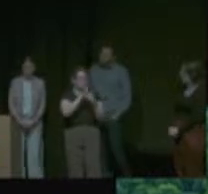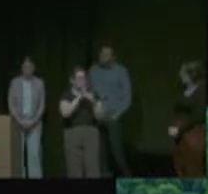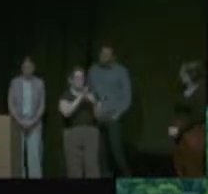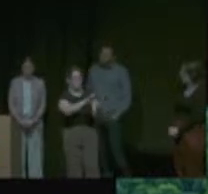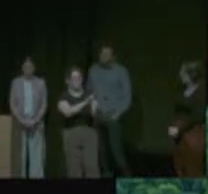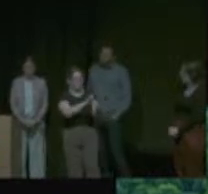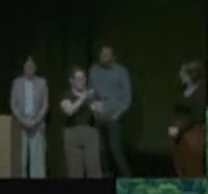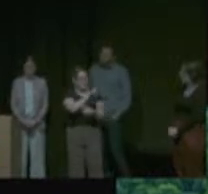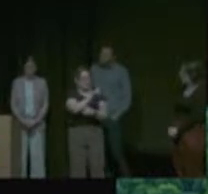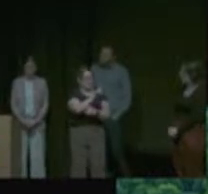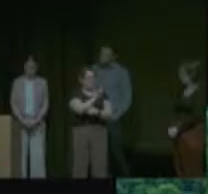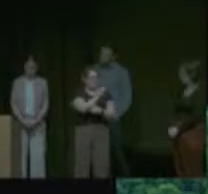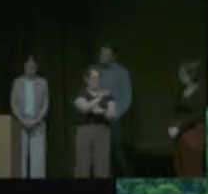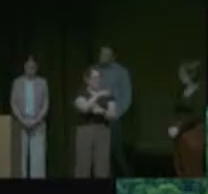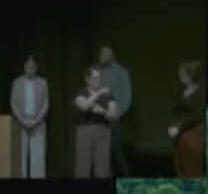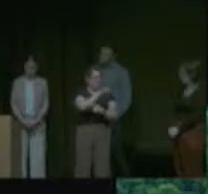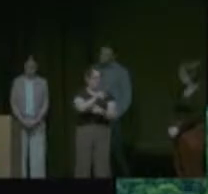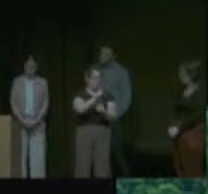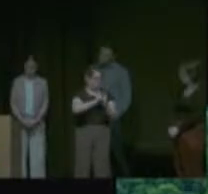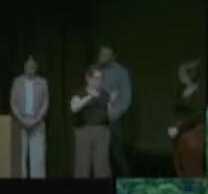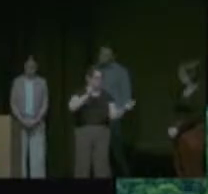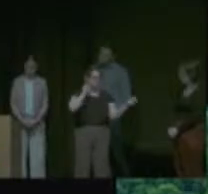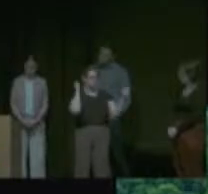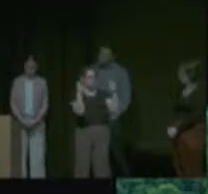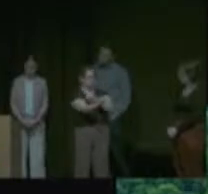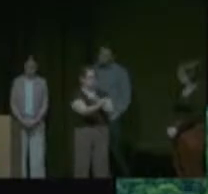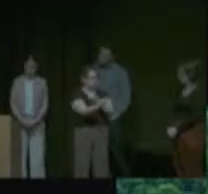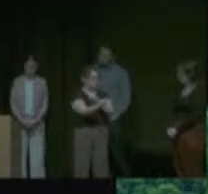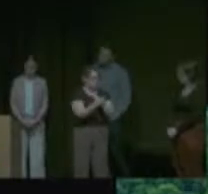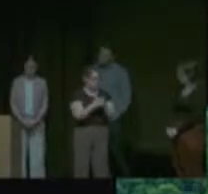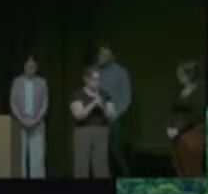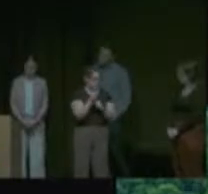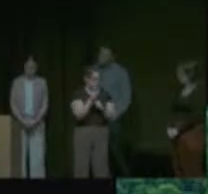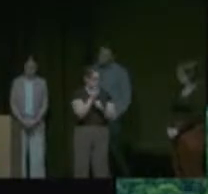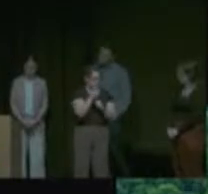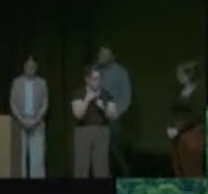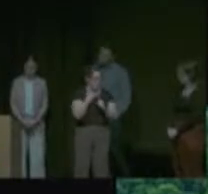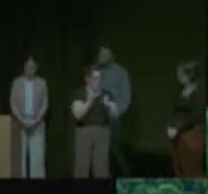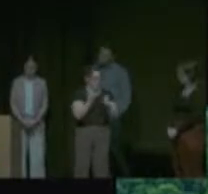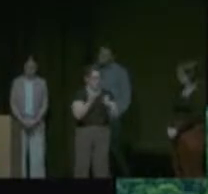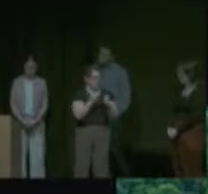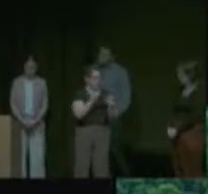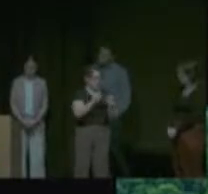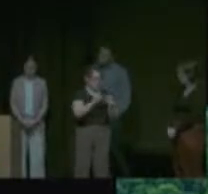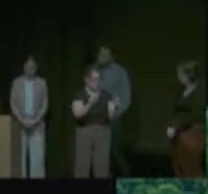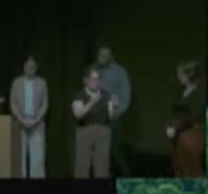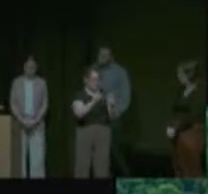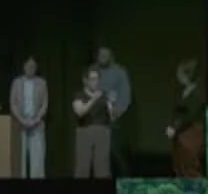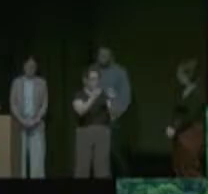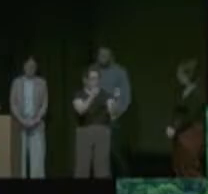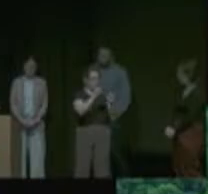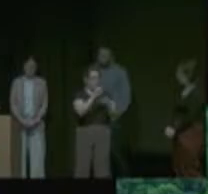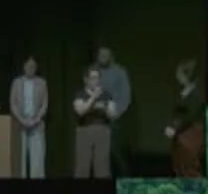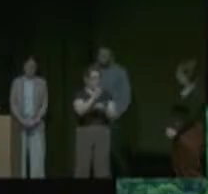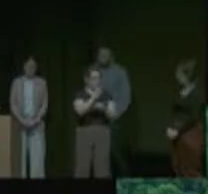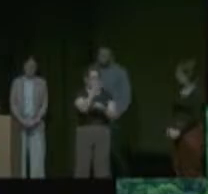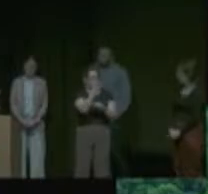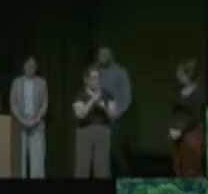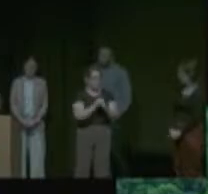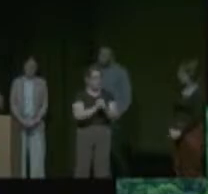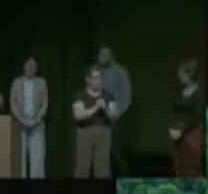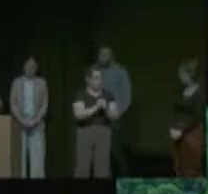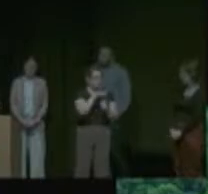we're going to see the biggest change. You won't have stratification of oxygen in the system. We're removing the